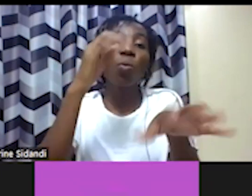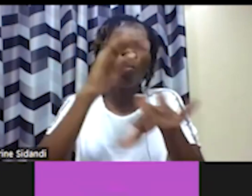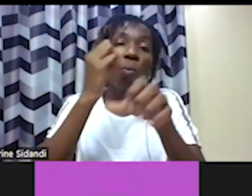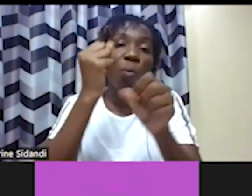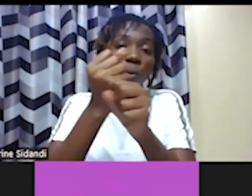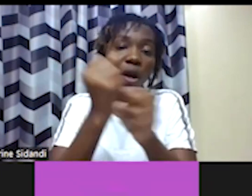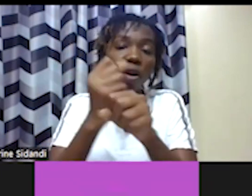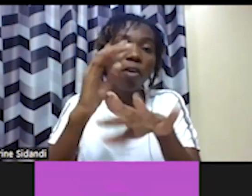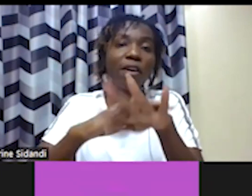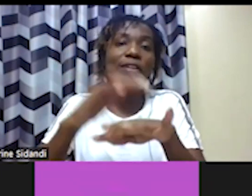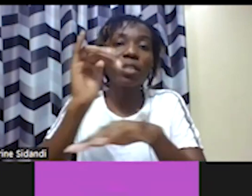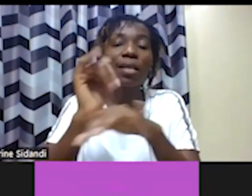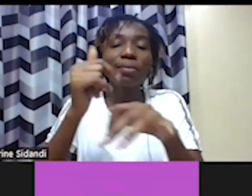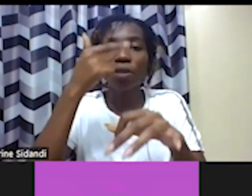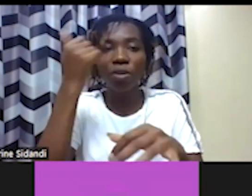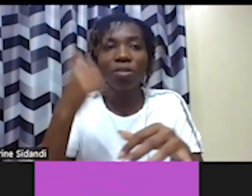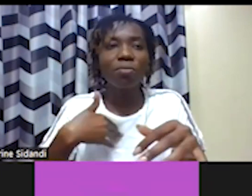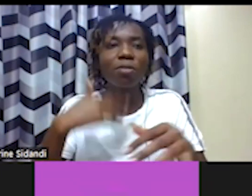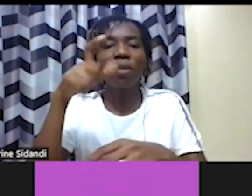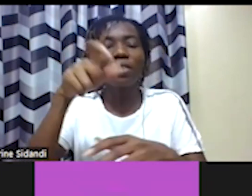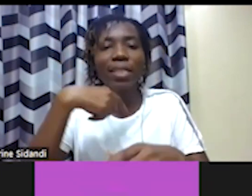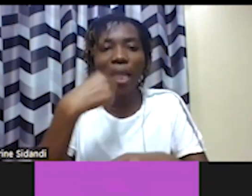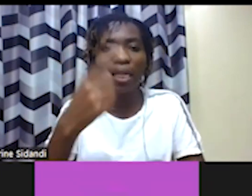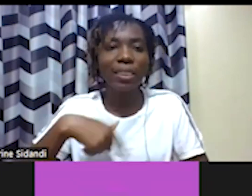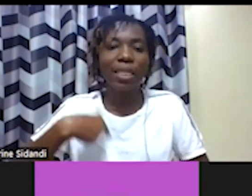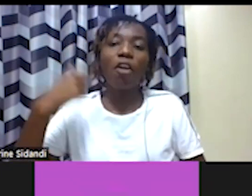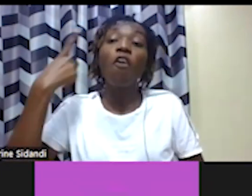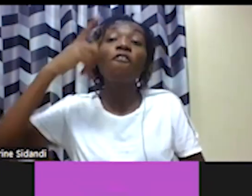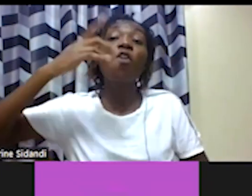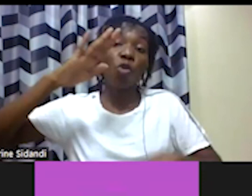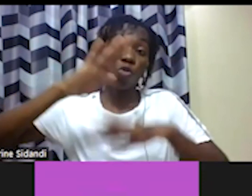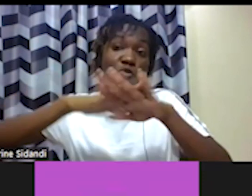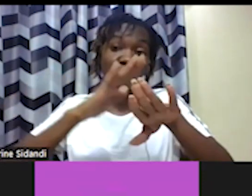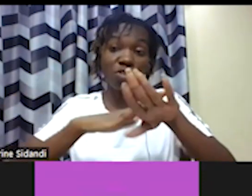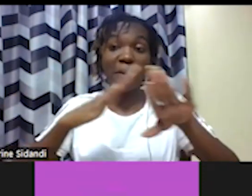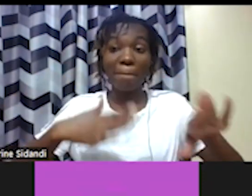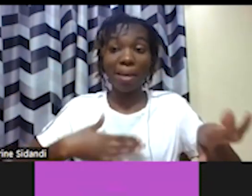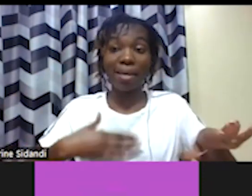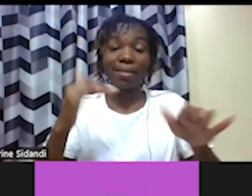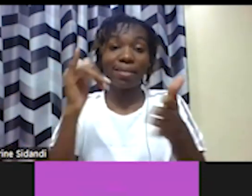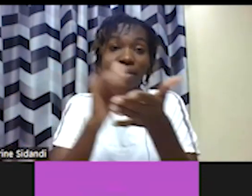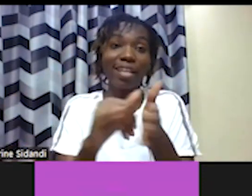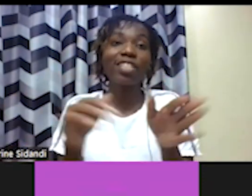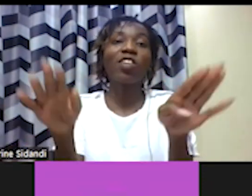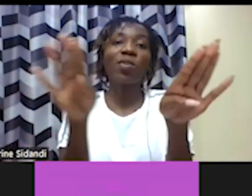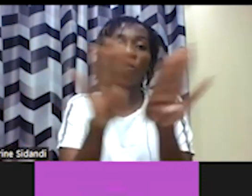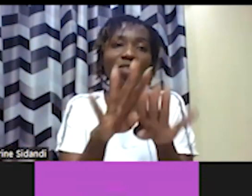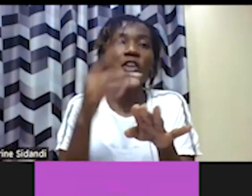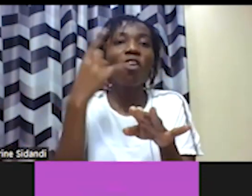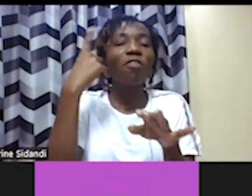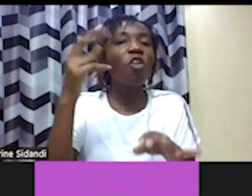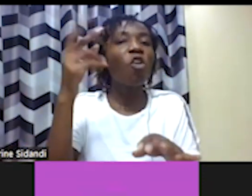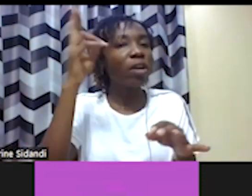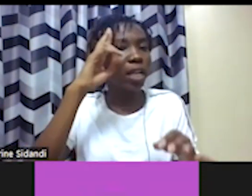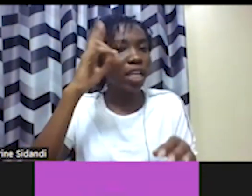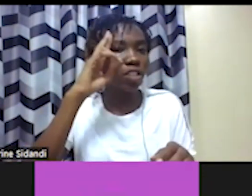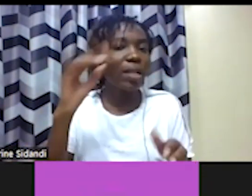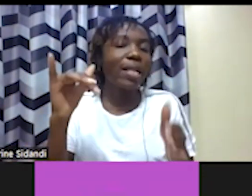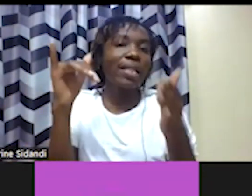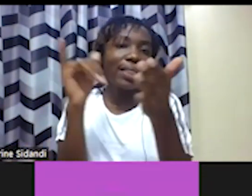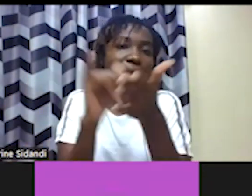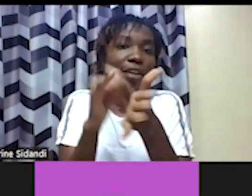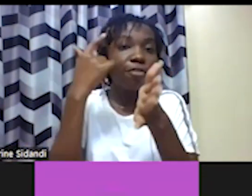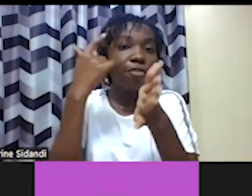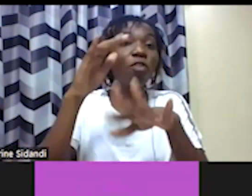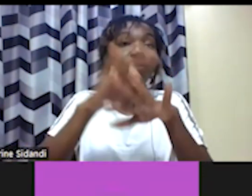it, because I have to tell myself it is for my good that it has been closed. It is for a reason that is for my good